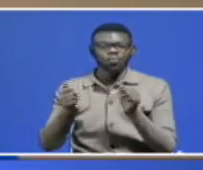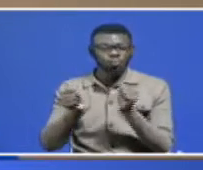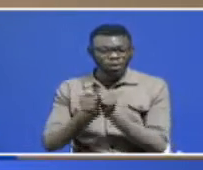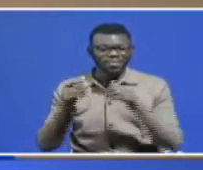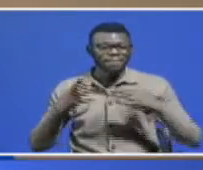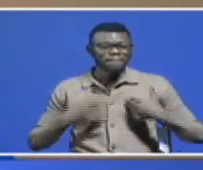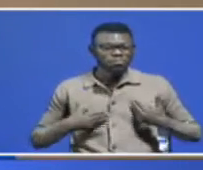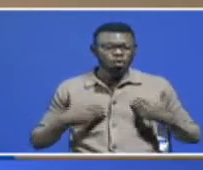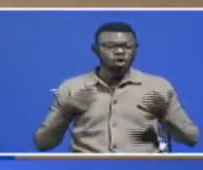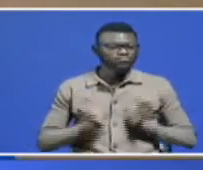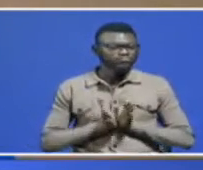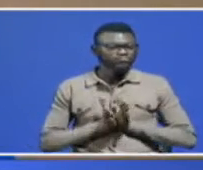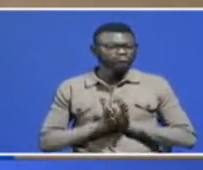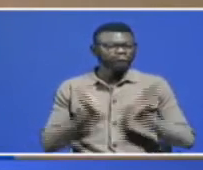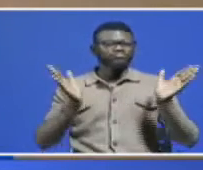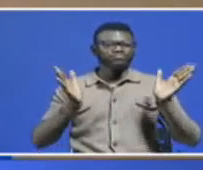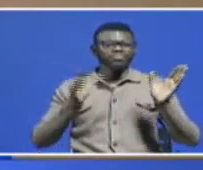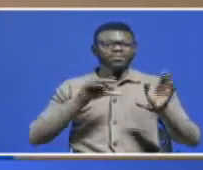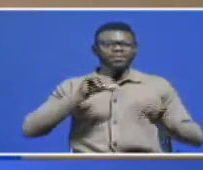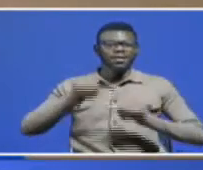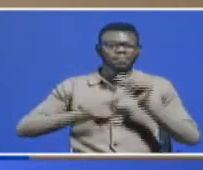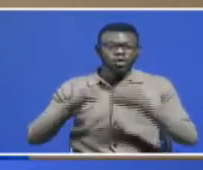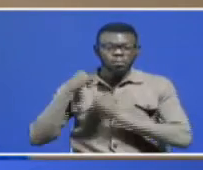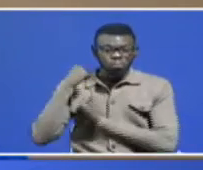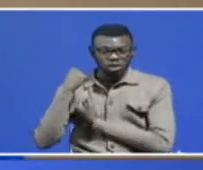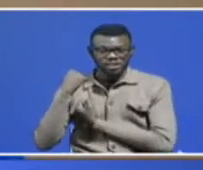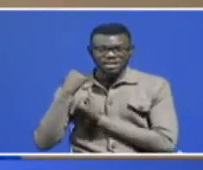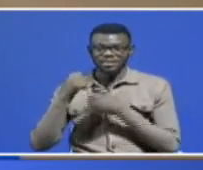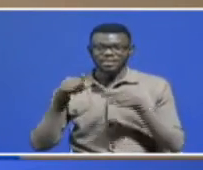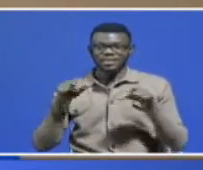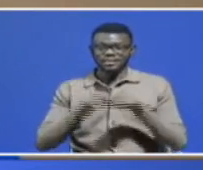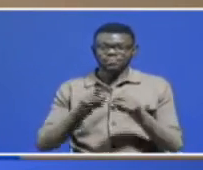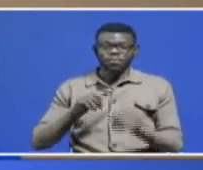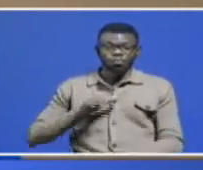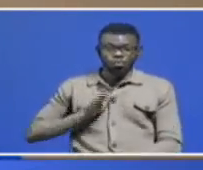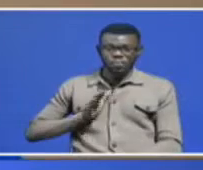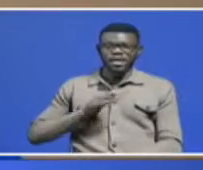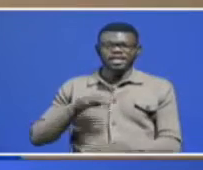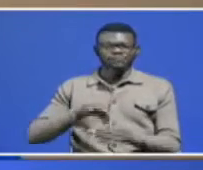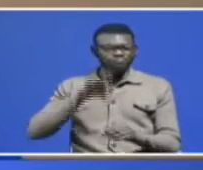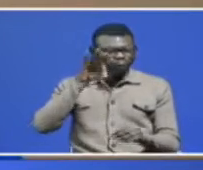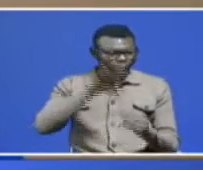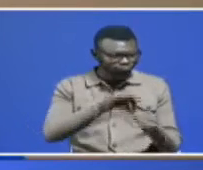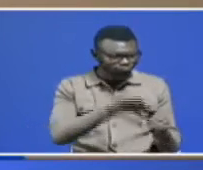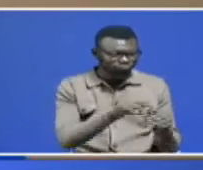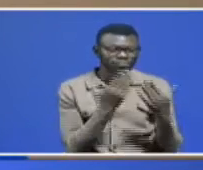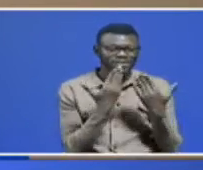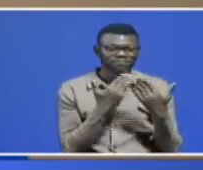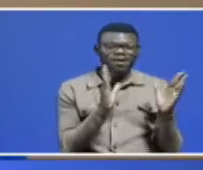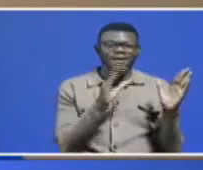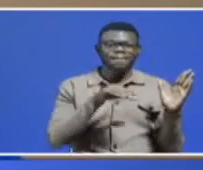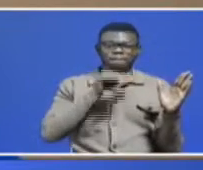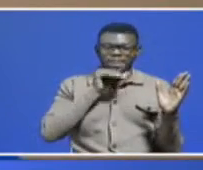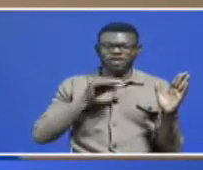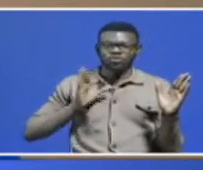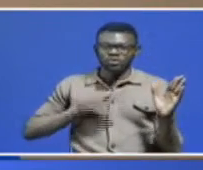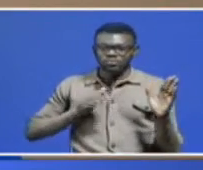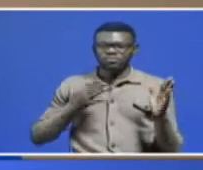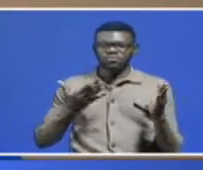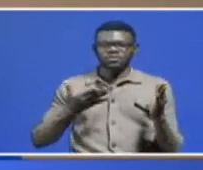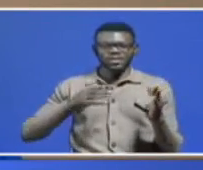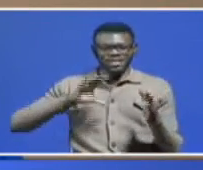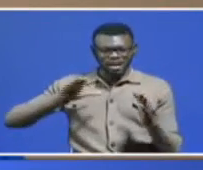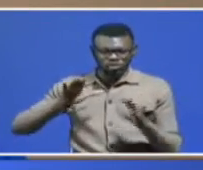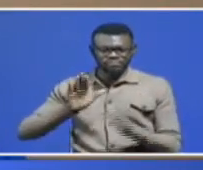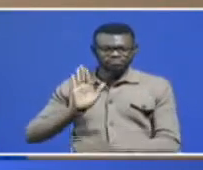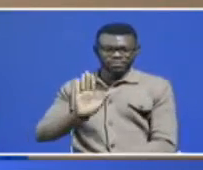in terms of political space. And of course, they were elected by both men and women in their